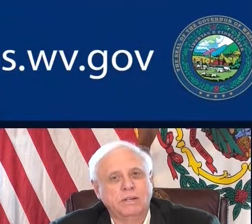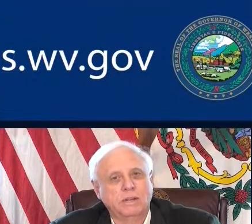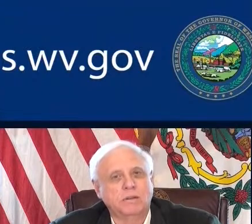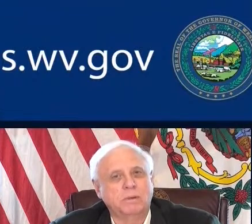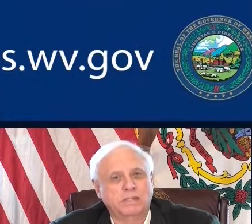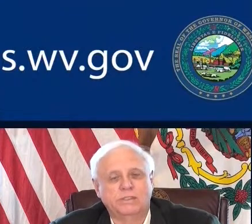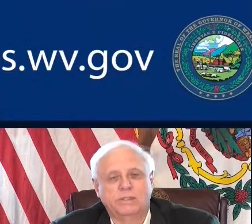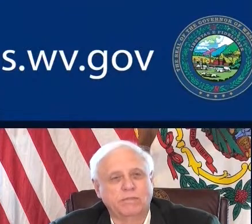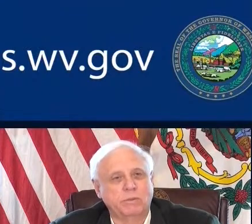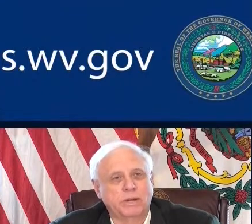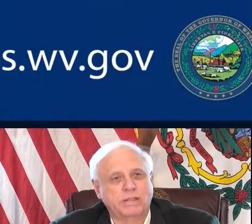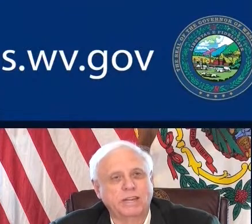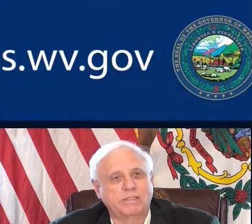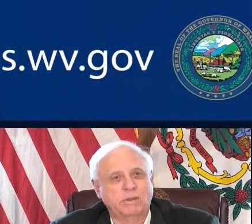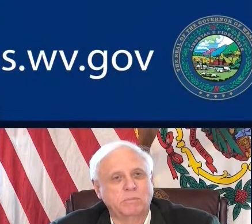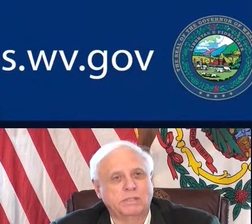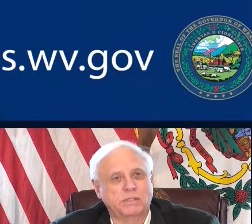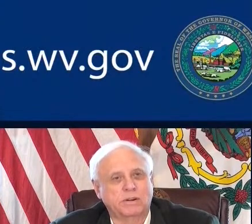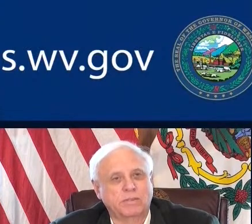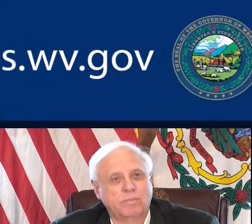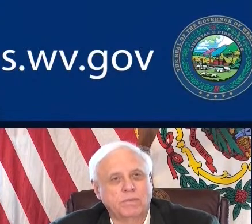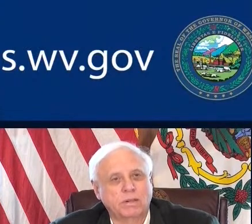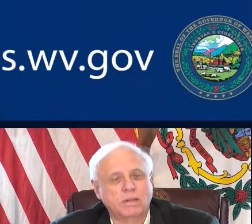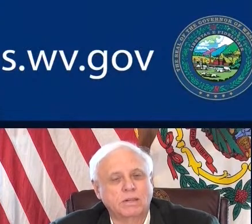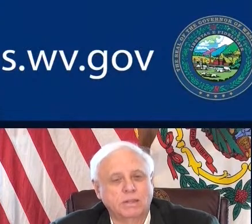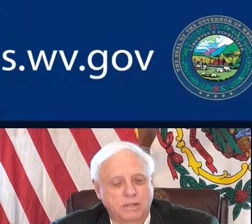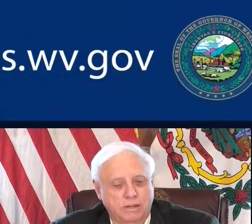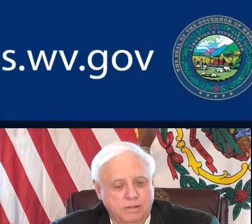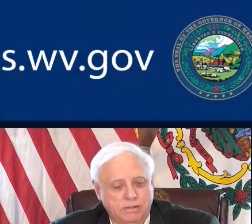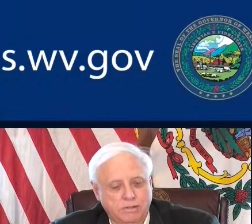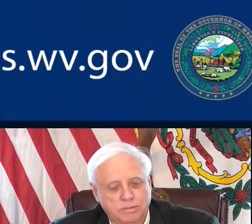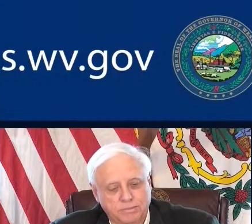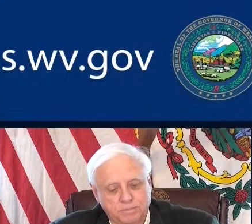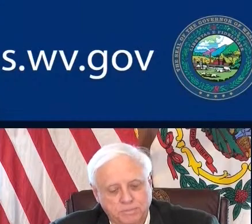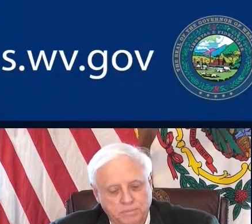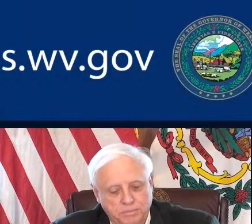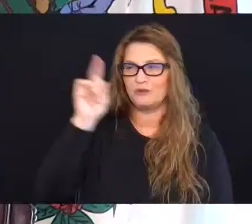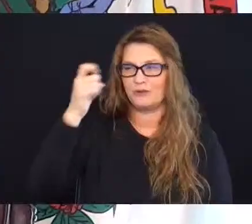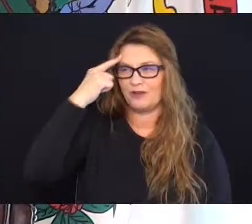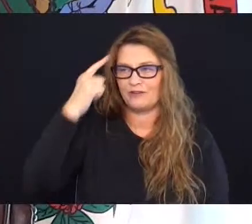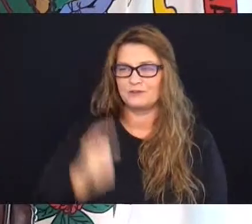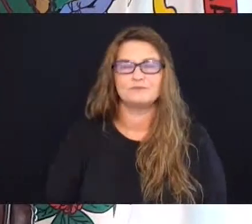So God bless you in every way. Thank you so much, sir. Thank you, Governor.